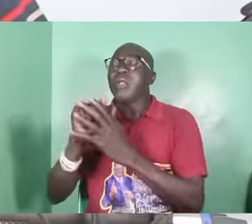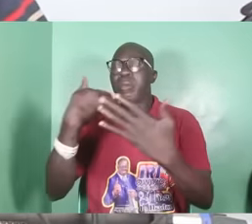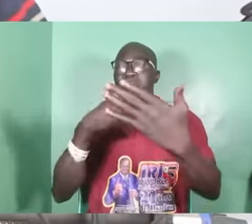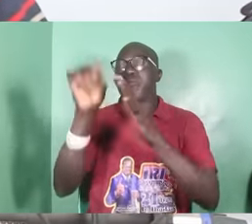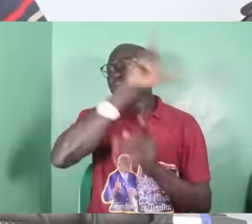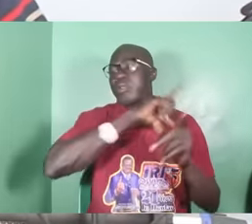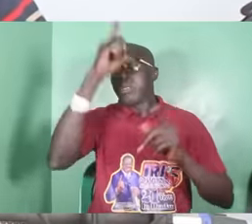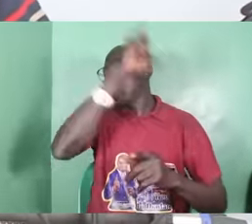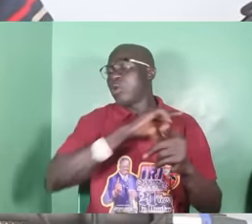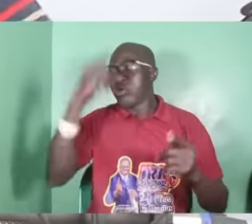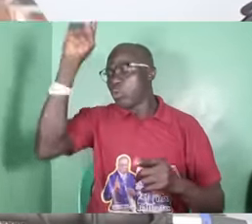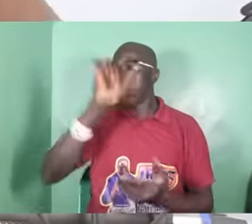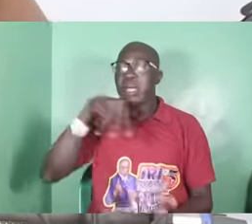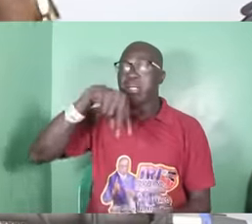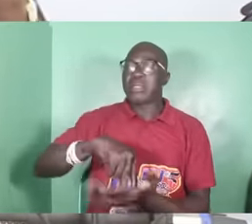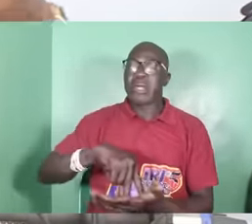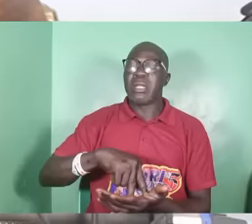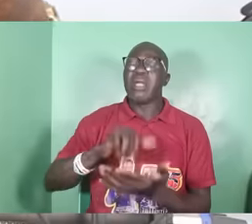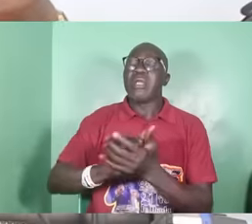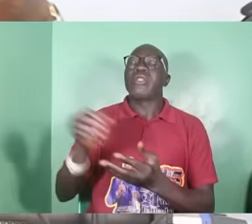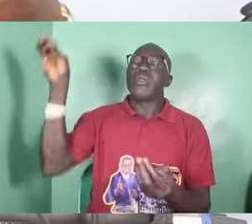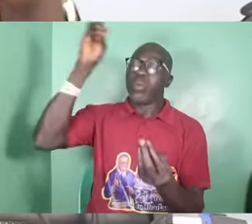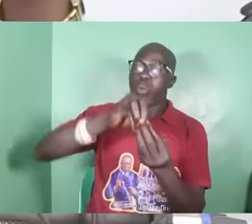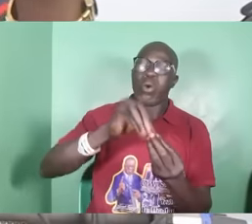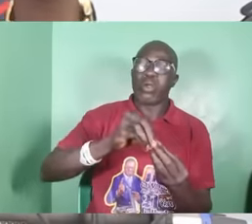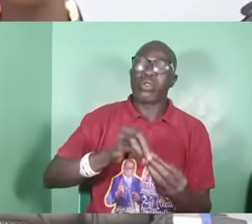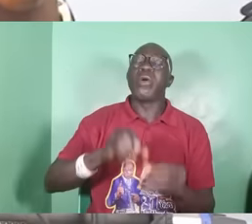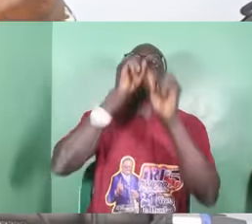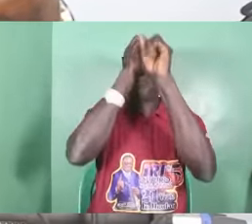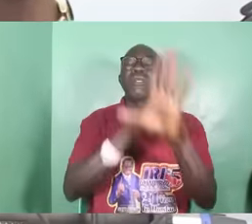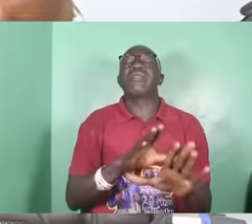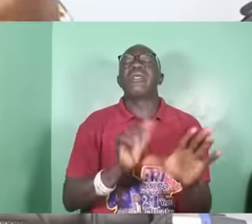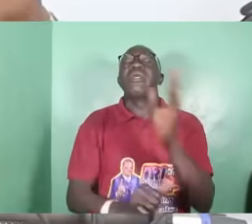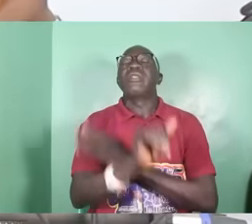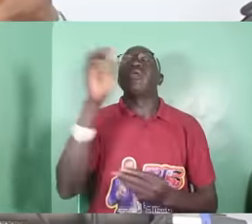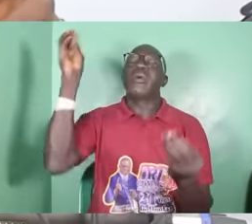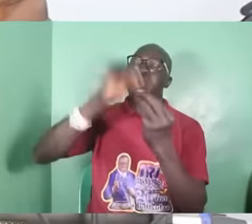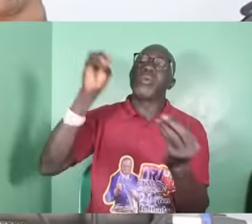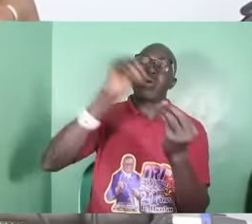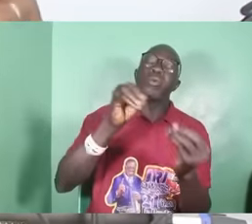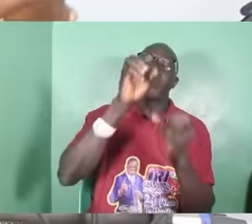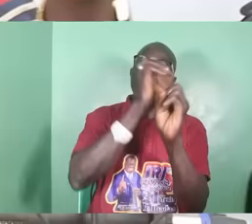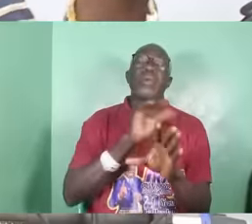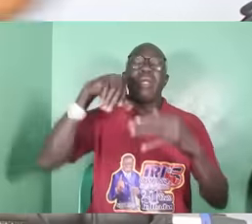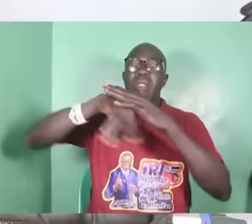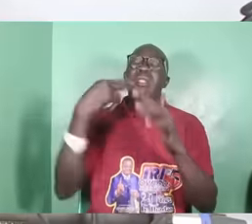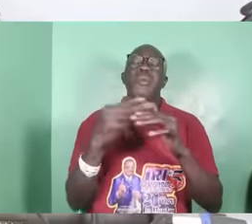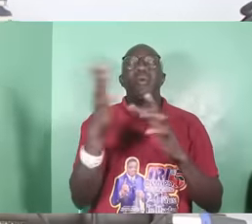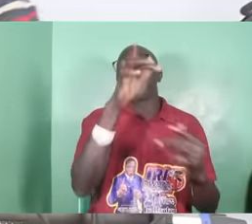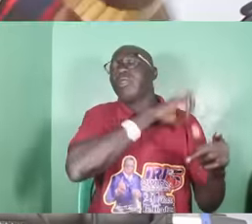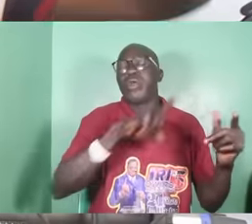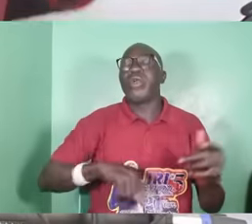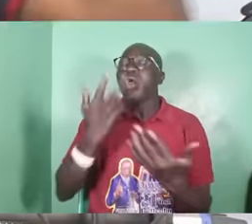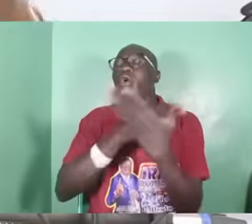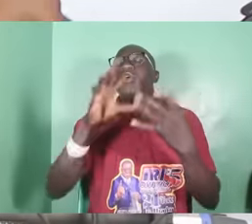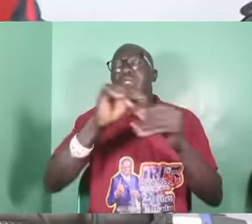what? Before the Lord. And the TMA. Before the rest. Oh, you only beg you, Mugbadua. Double portion of blessing. Oh, you only beg. Double portion of blessing. No, you only